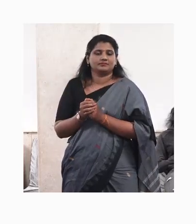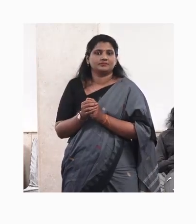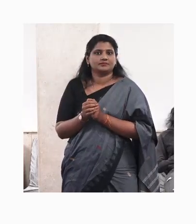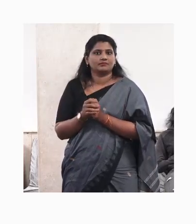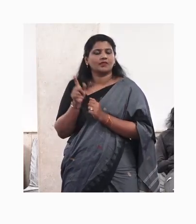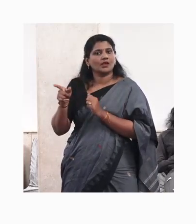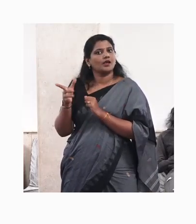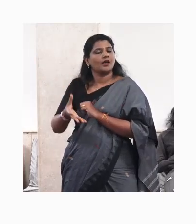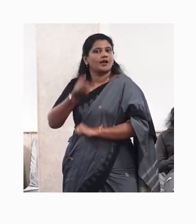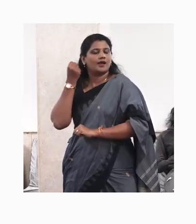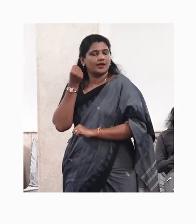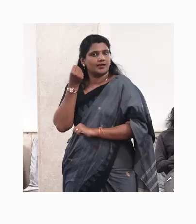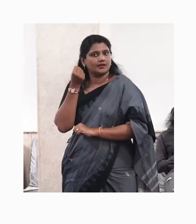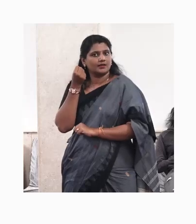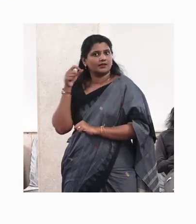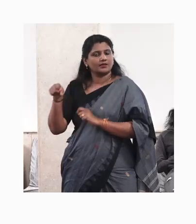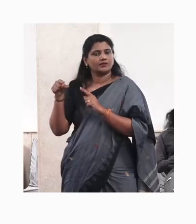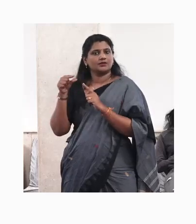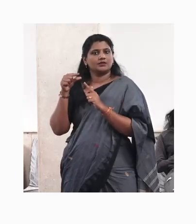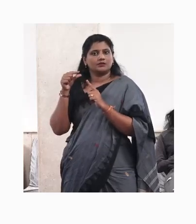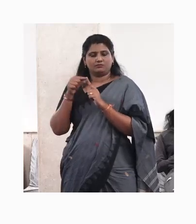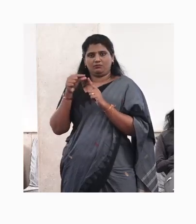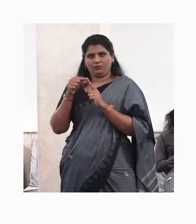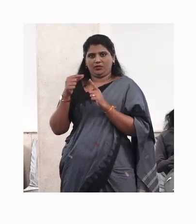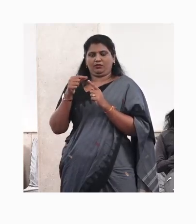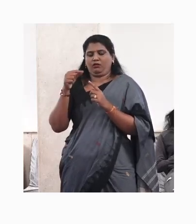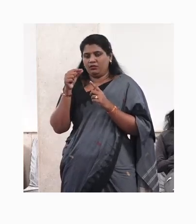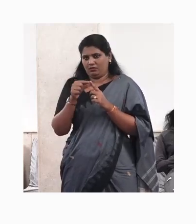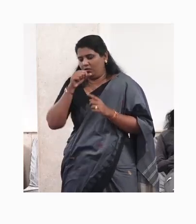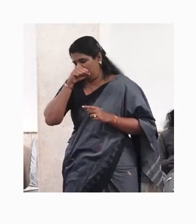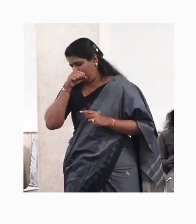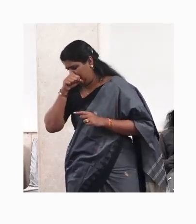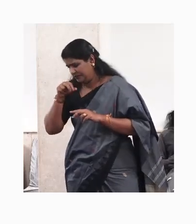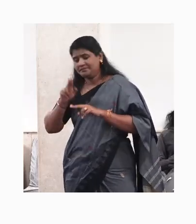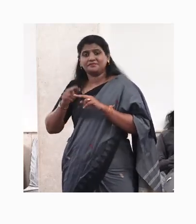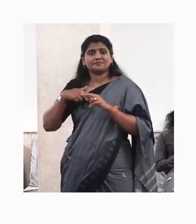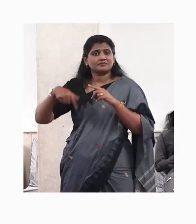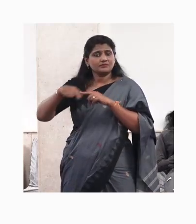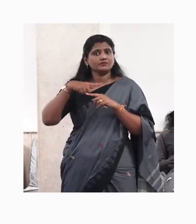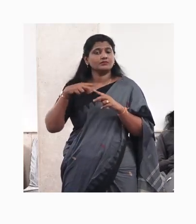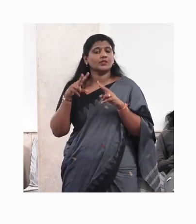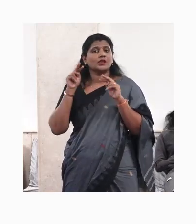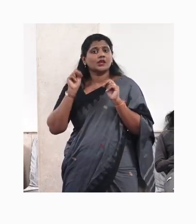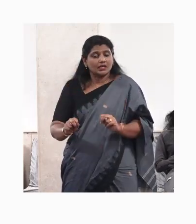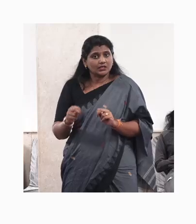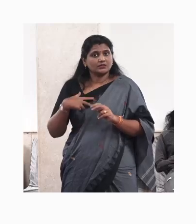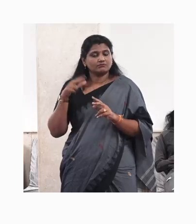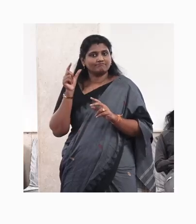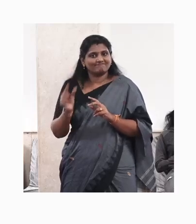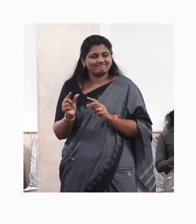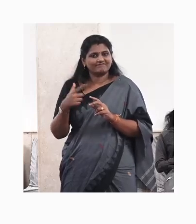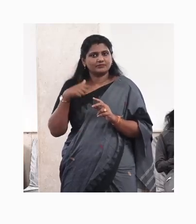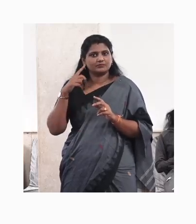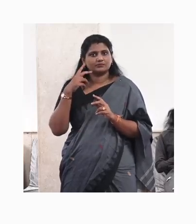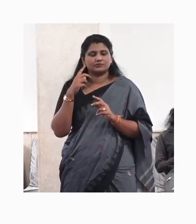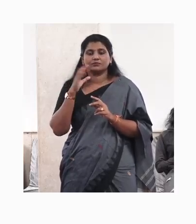would find the principle of immediacy extremely important. Because when